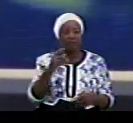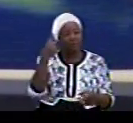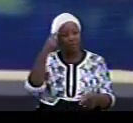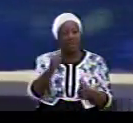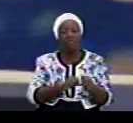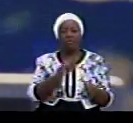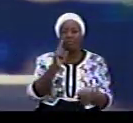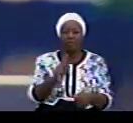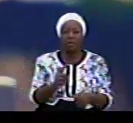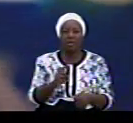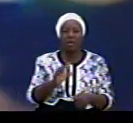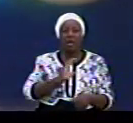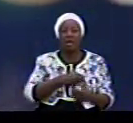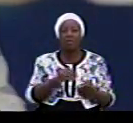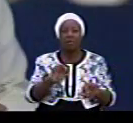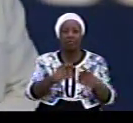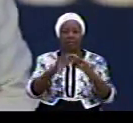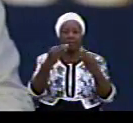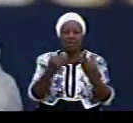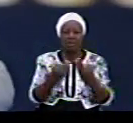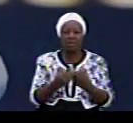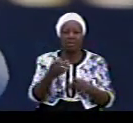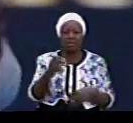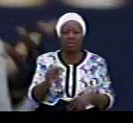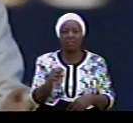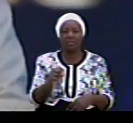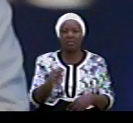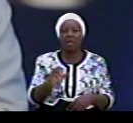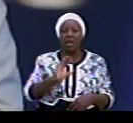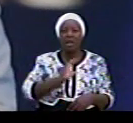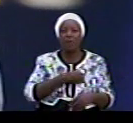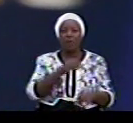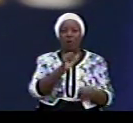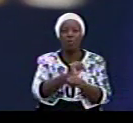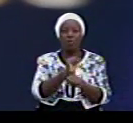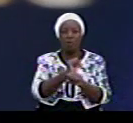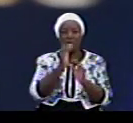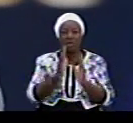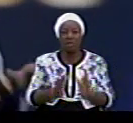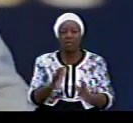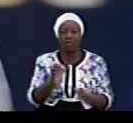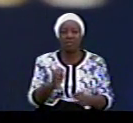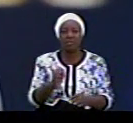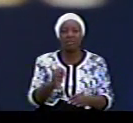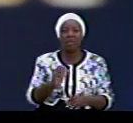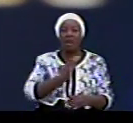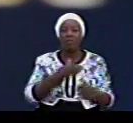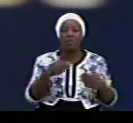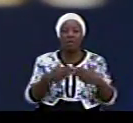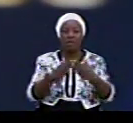Our families, our workers, our leaders,